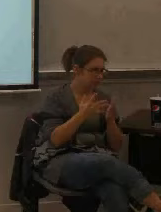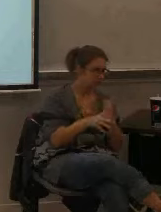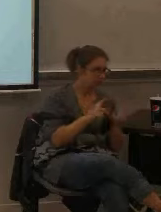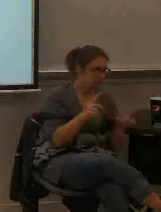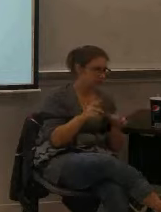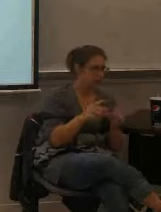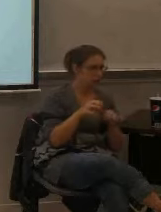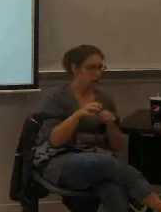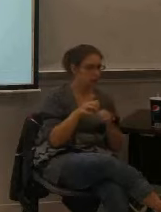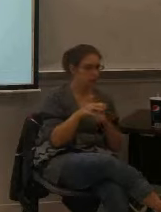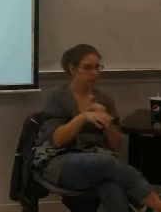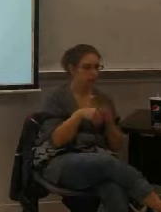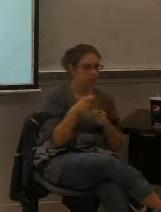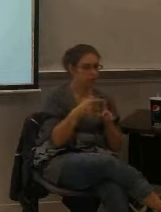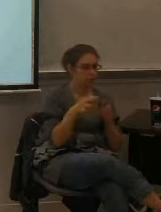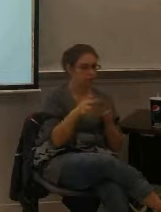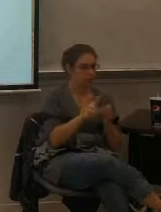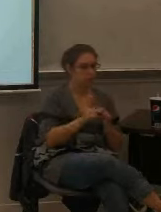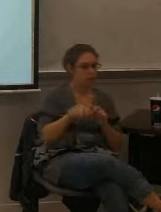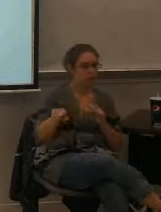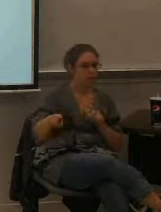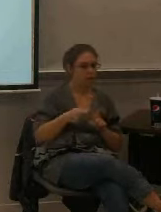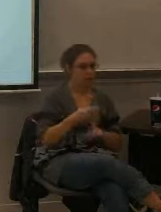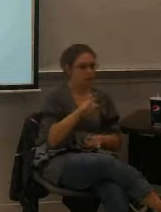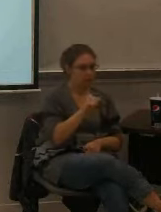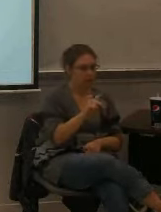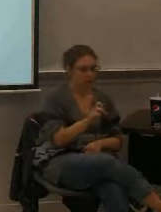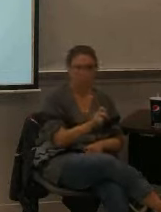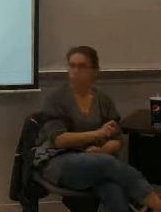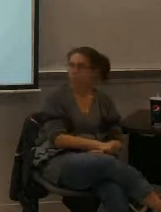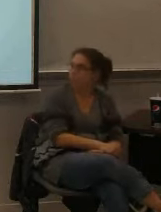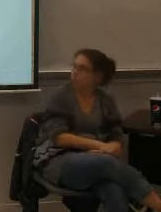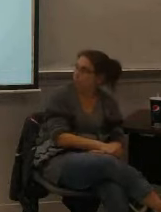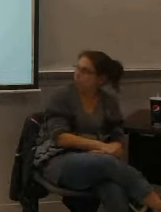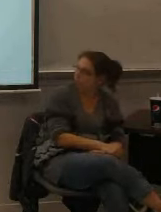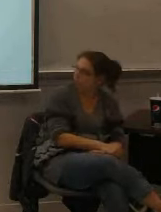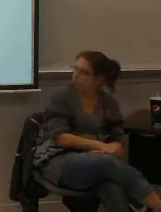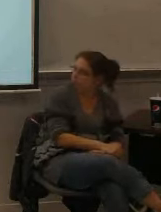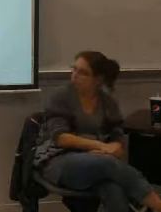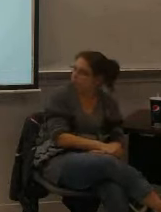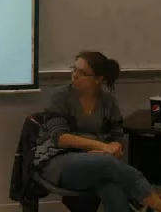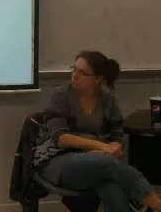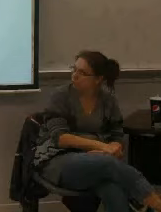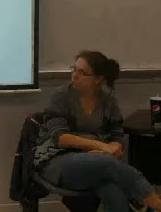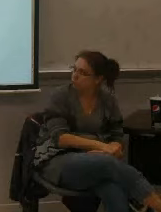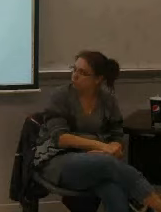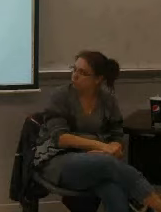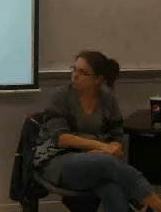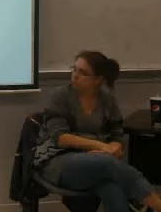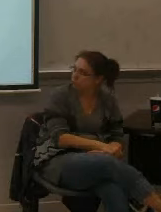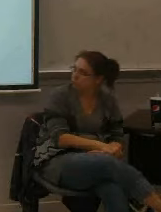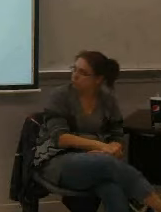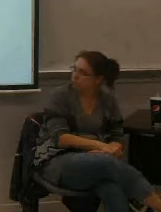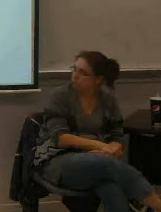pump it out into a river that drains away from the lake. So this